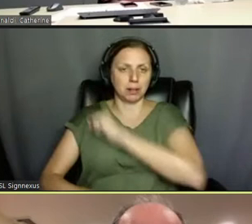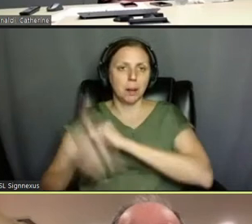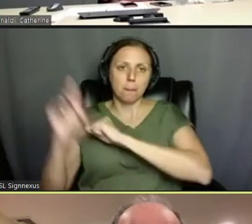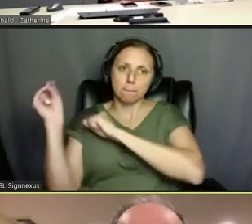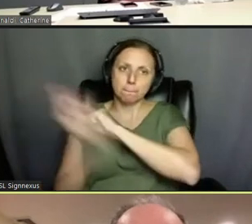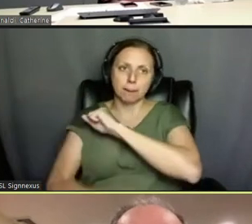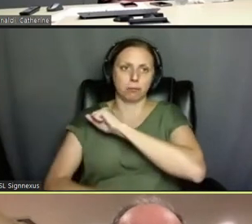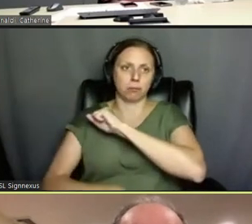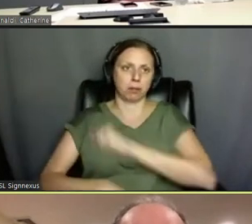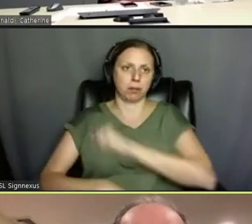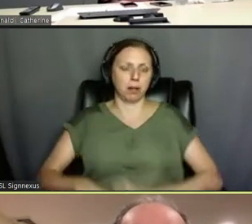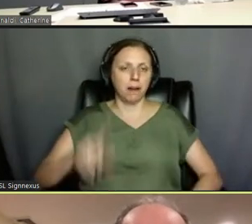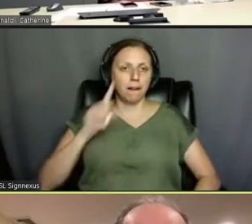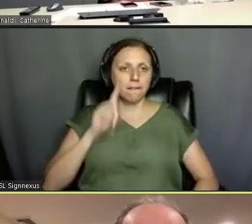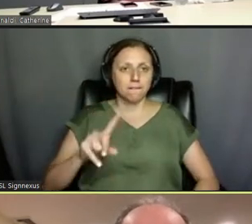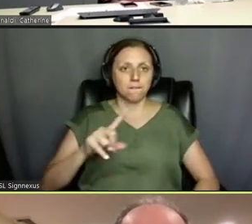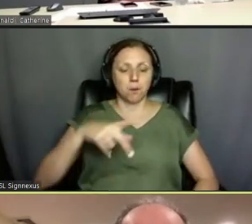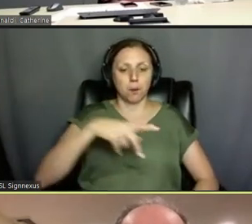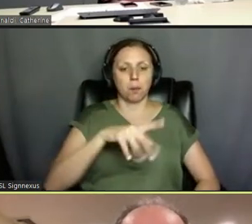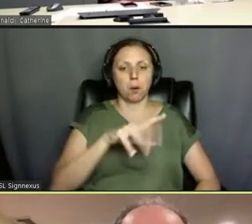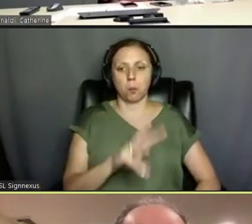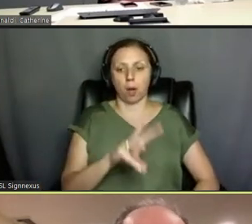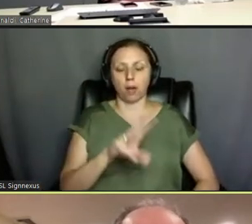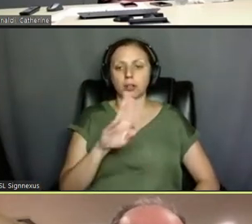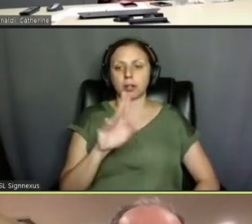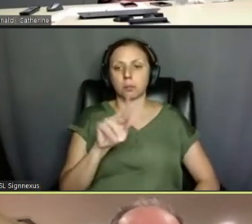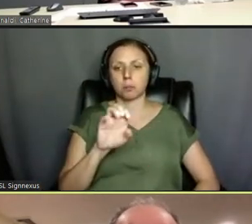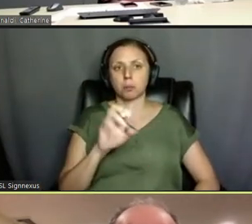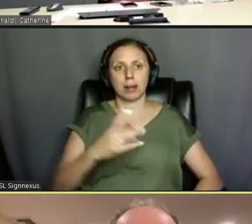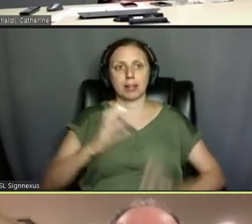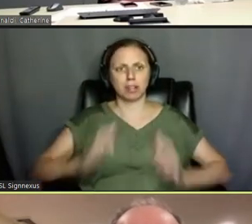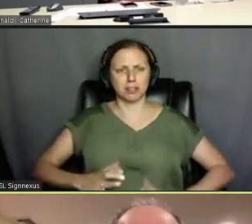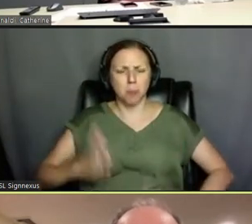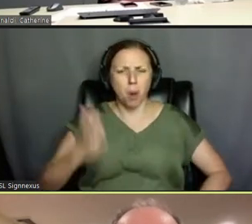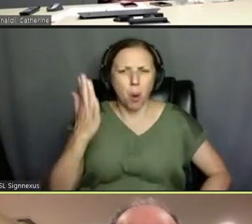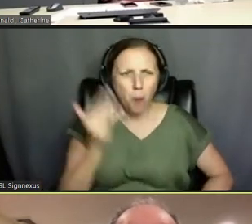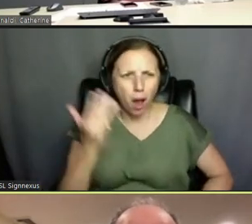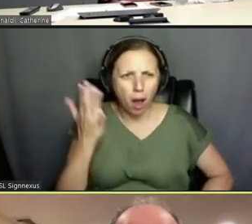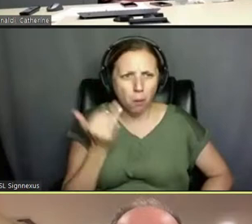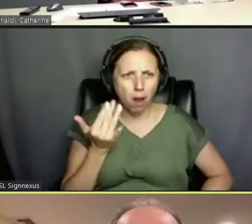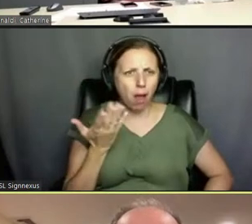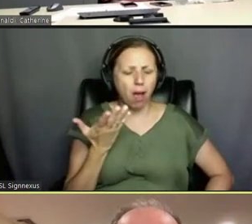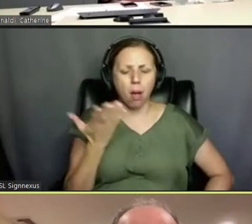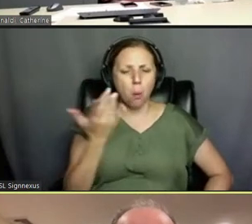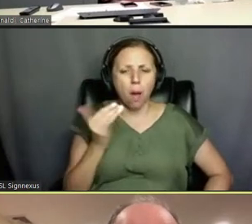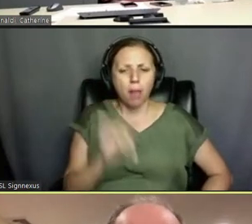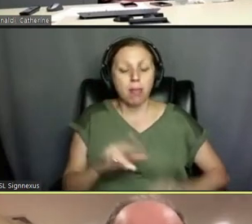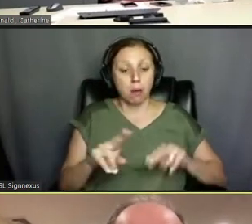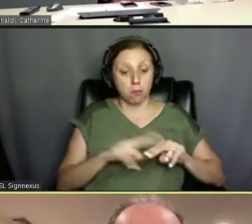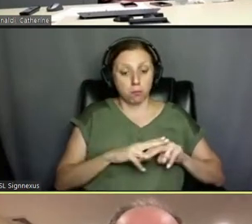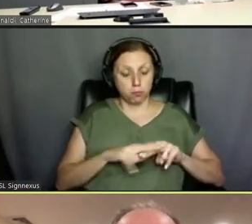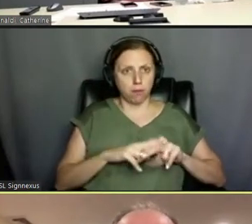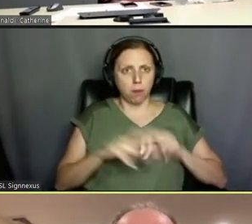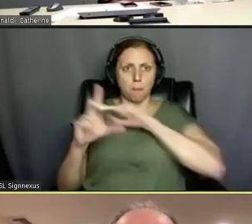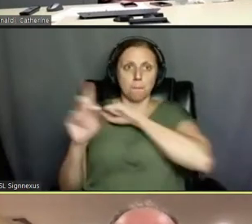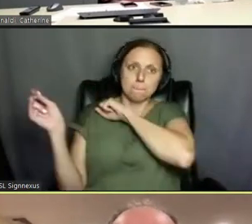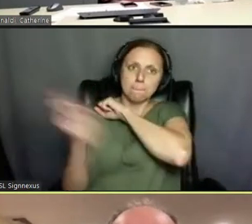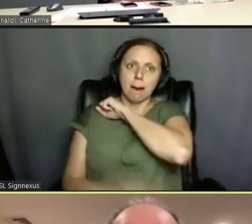punishment for the Port Washington branch customers. Why? Why is the railroad